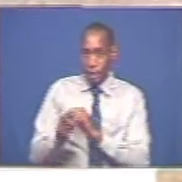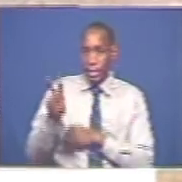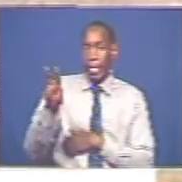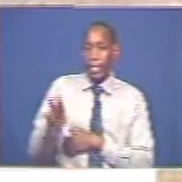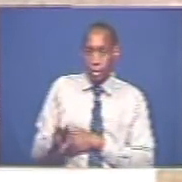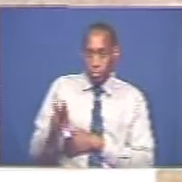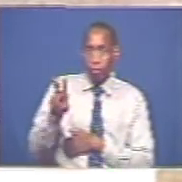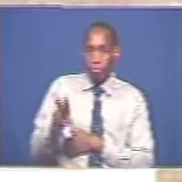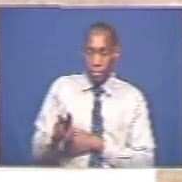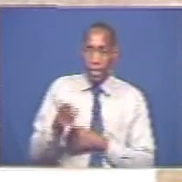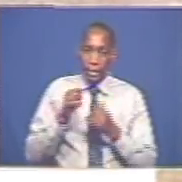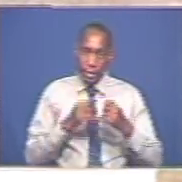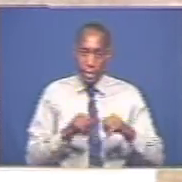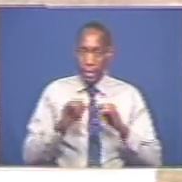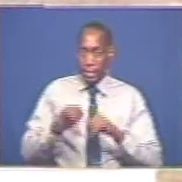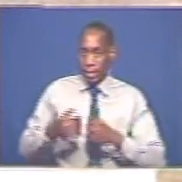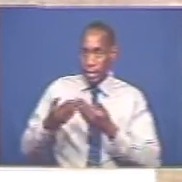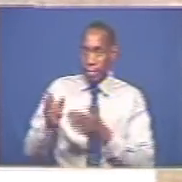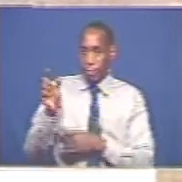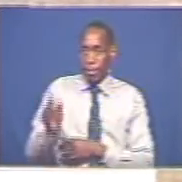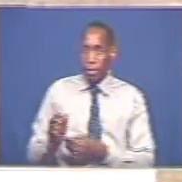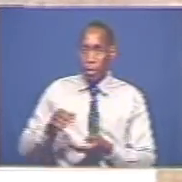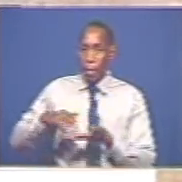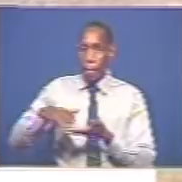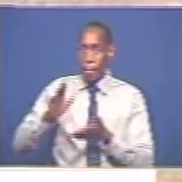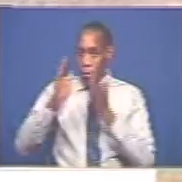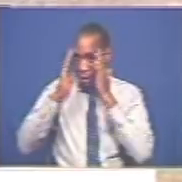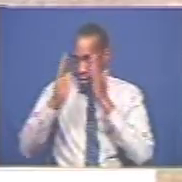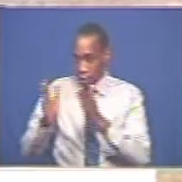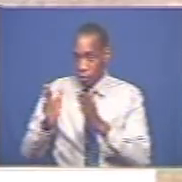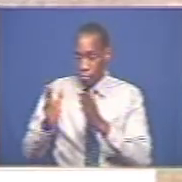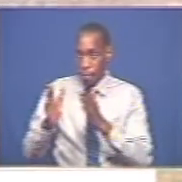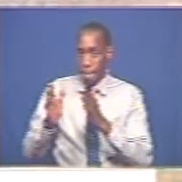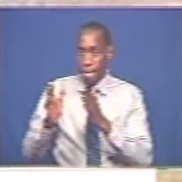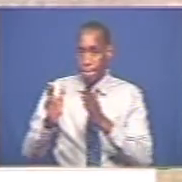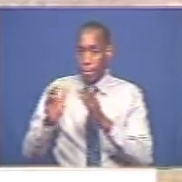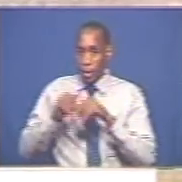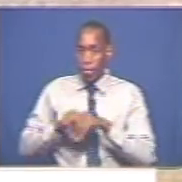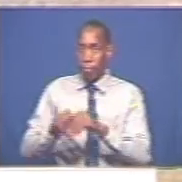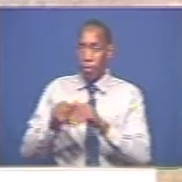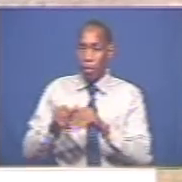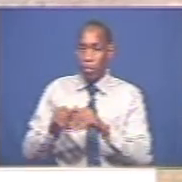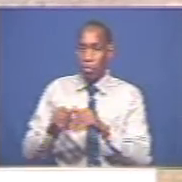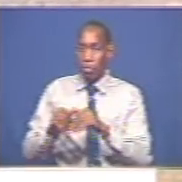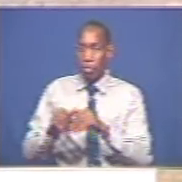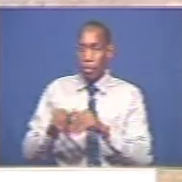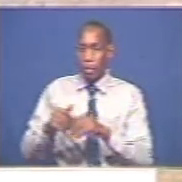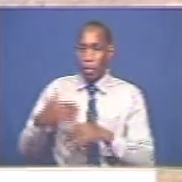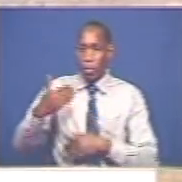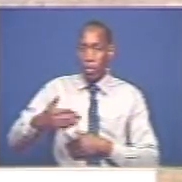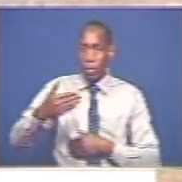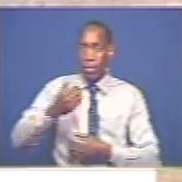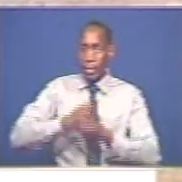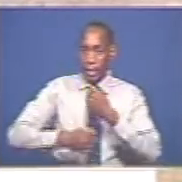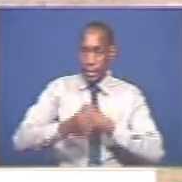attitude, they should try and give that person more attention. Yeah. Try to follow up on their day-to-day activities. Because, mm-hmm. you